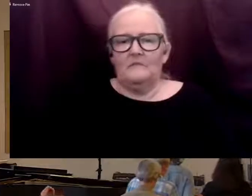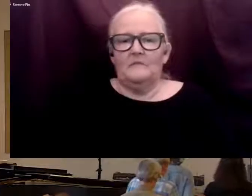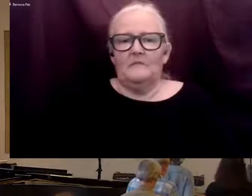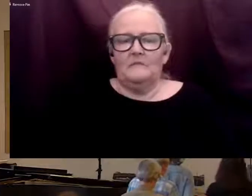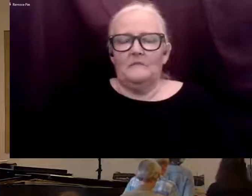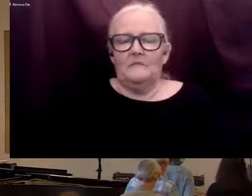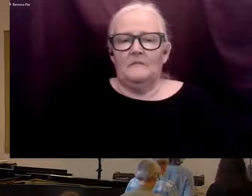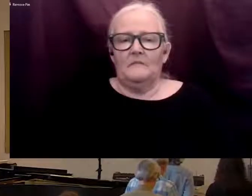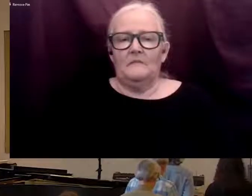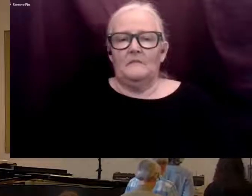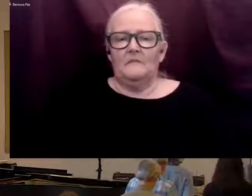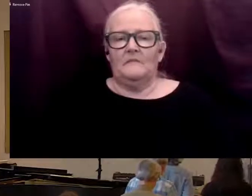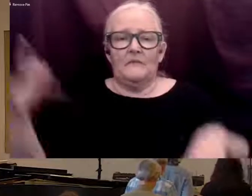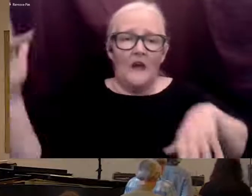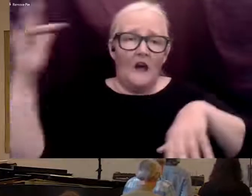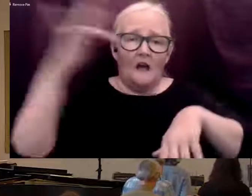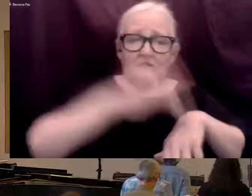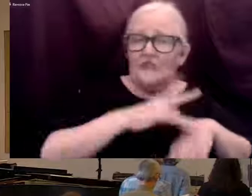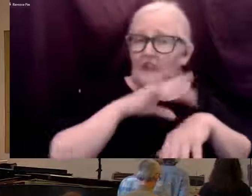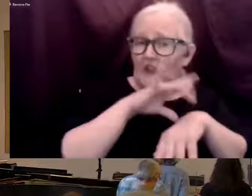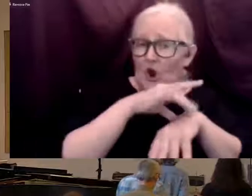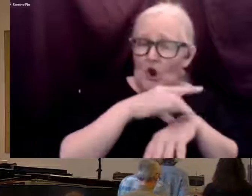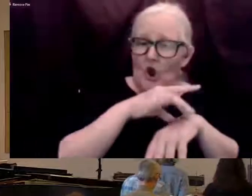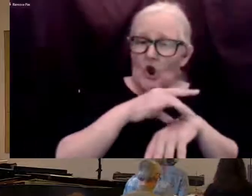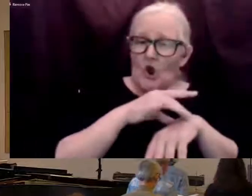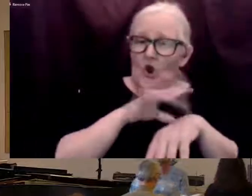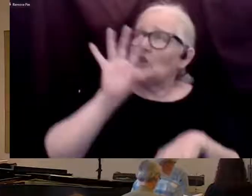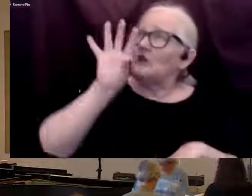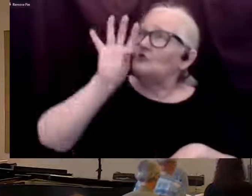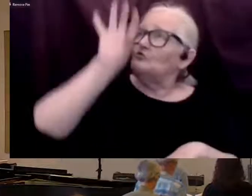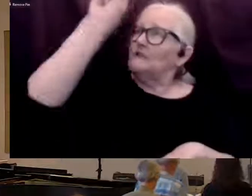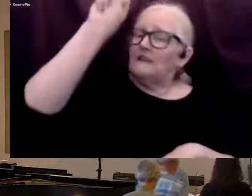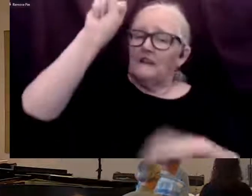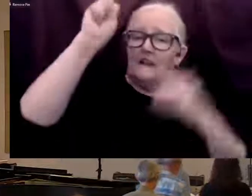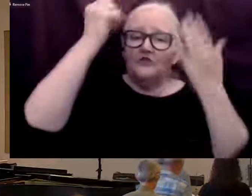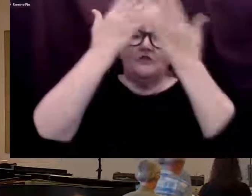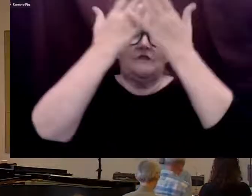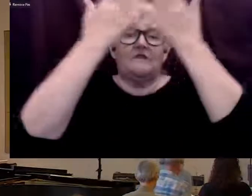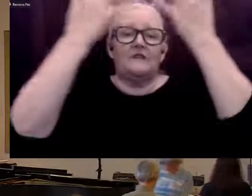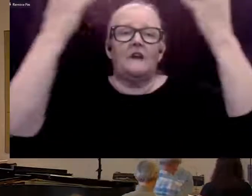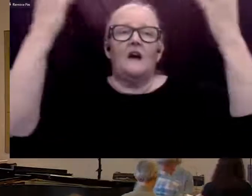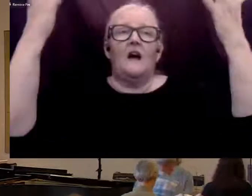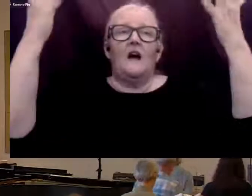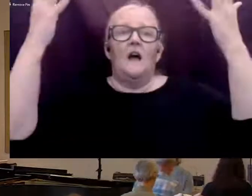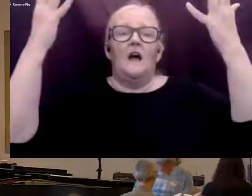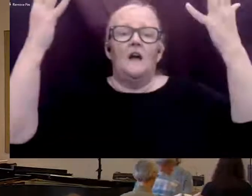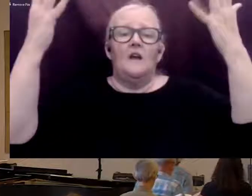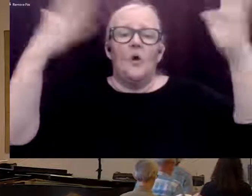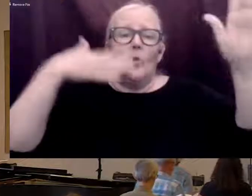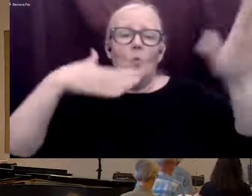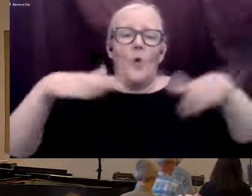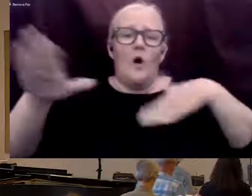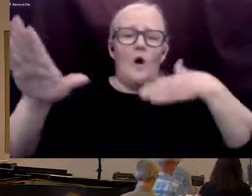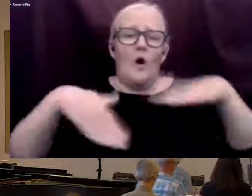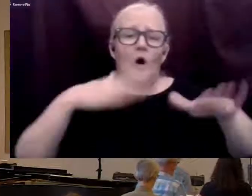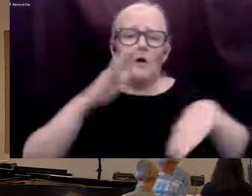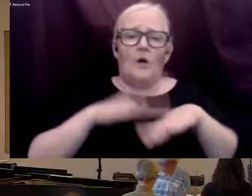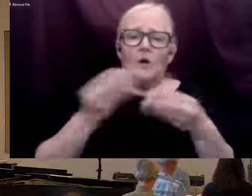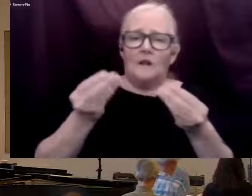Touch the earth and reach the sky. Walk on shores